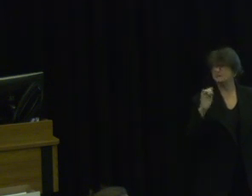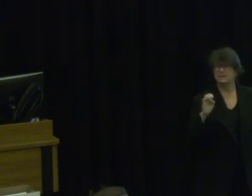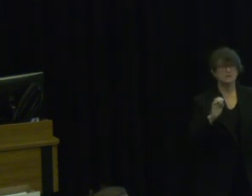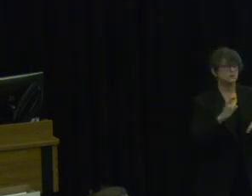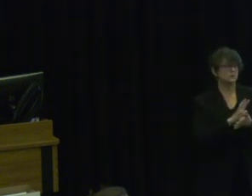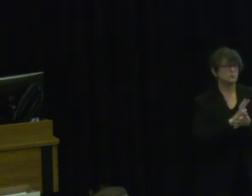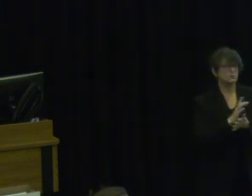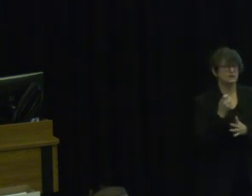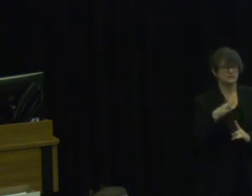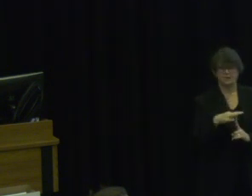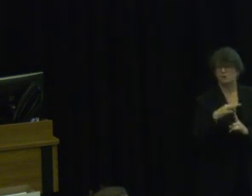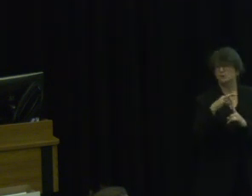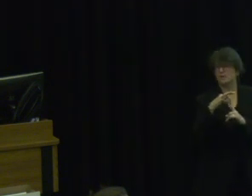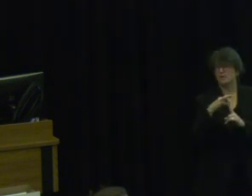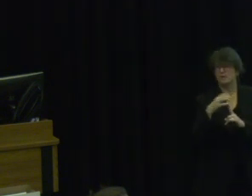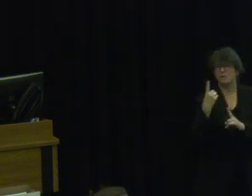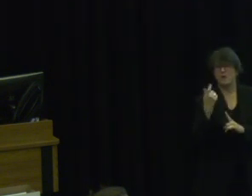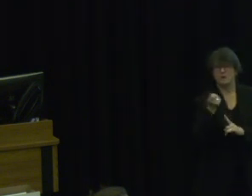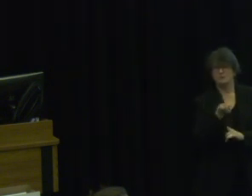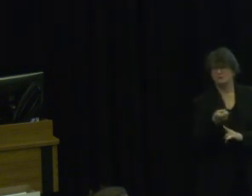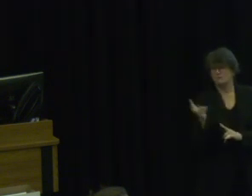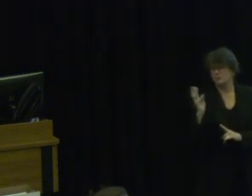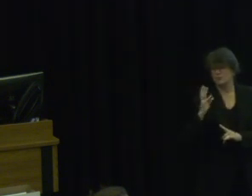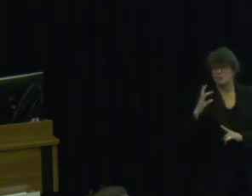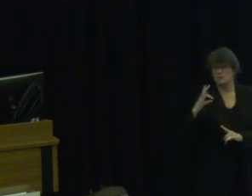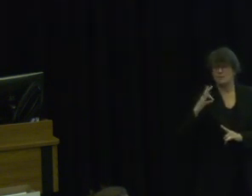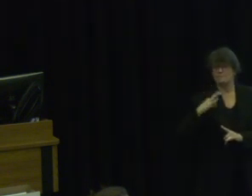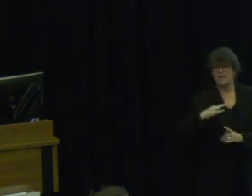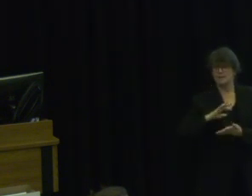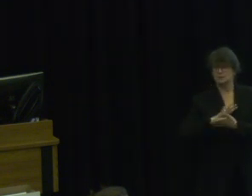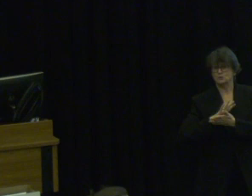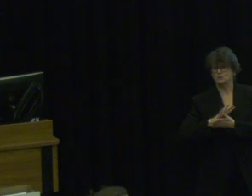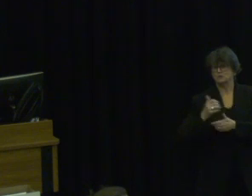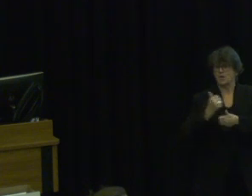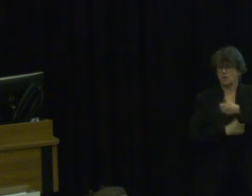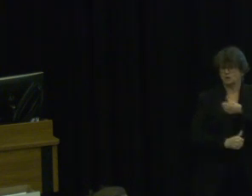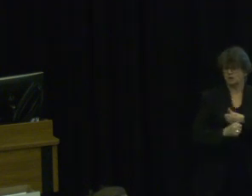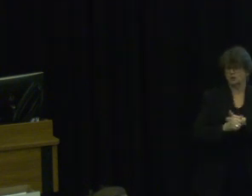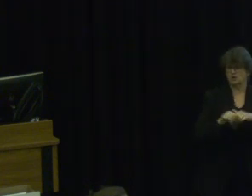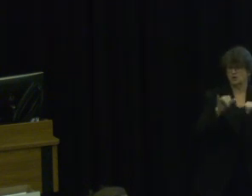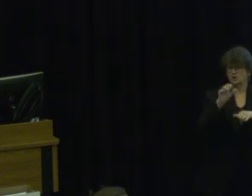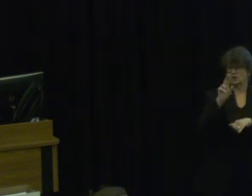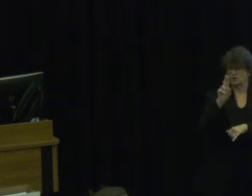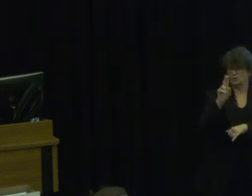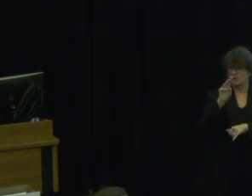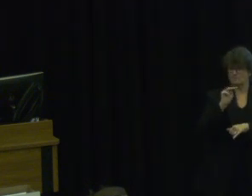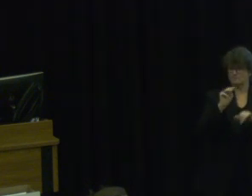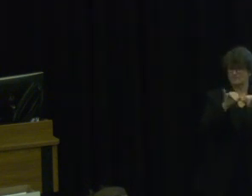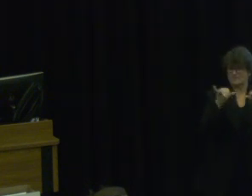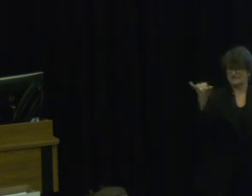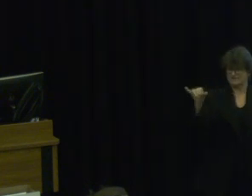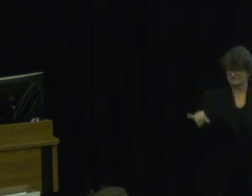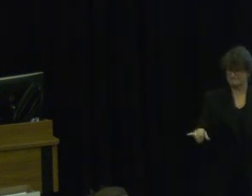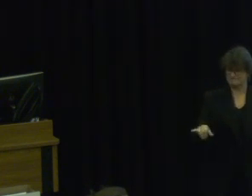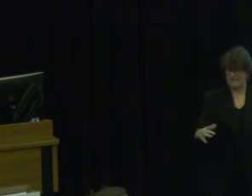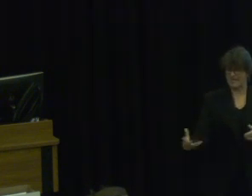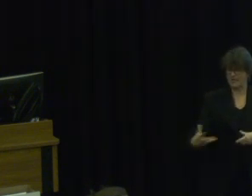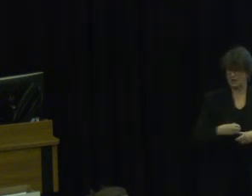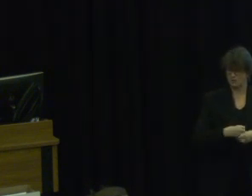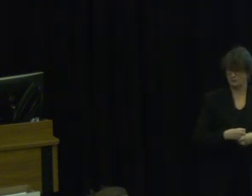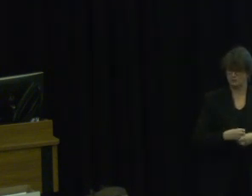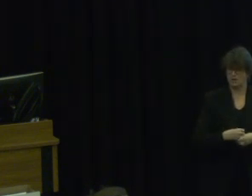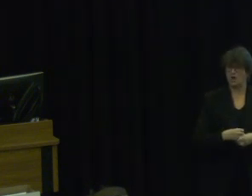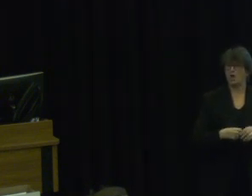It's one of the few named schools in the University of Maine system. And it includes